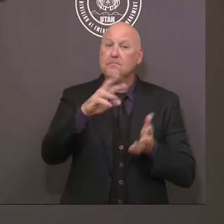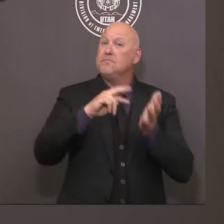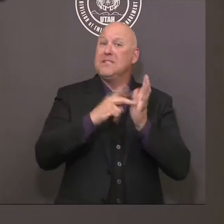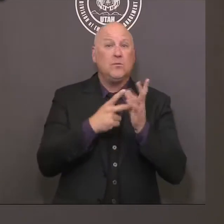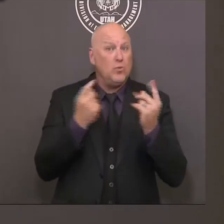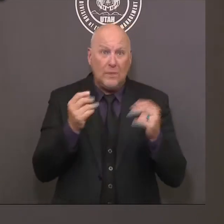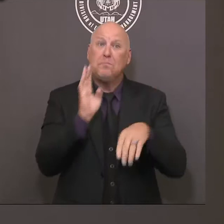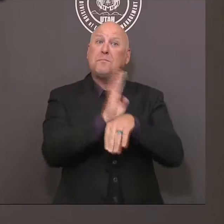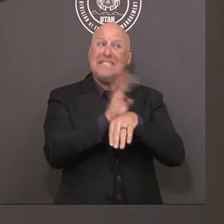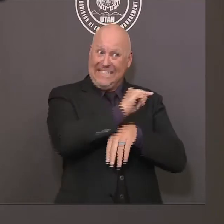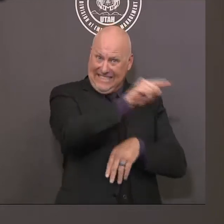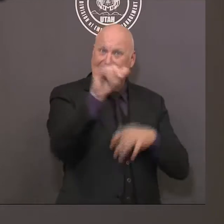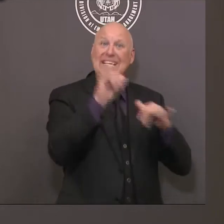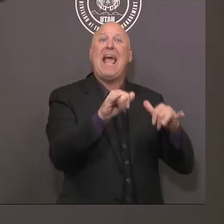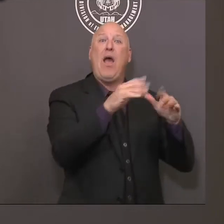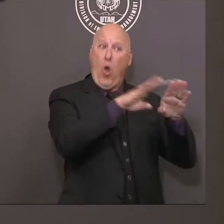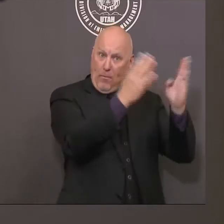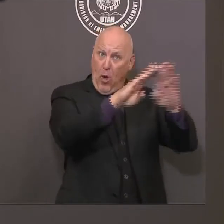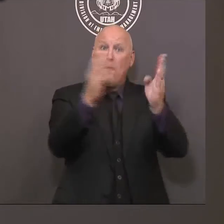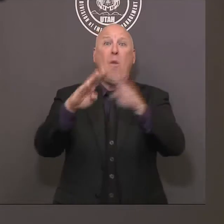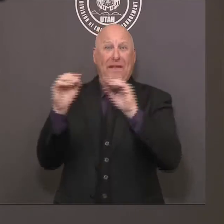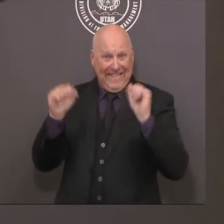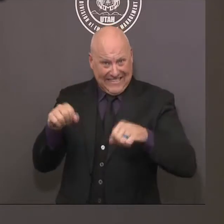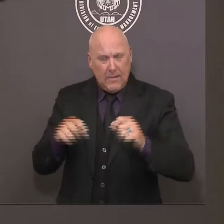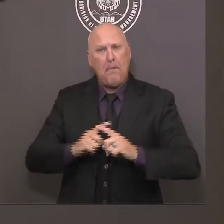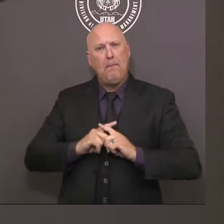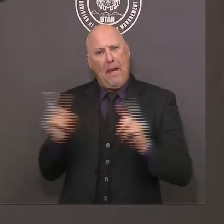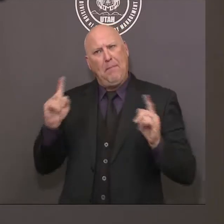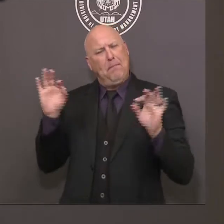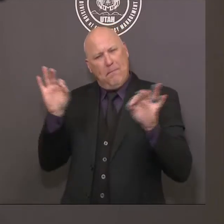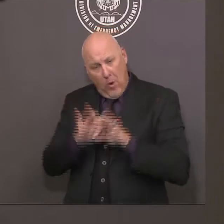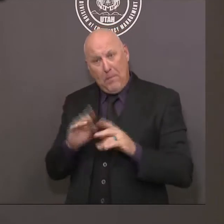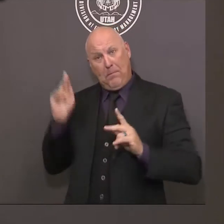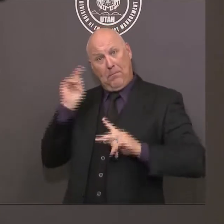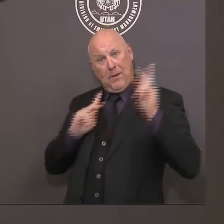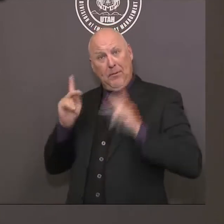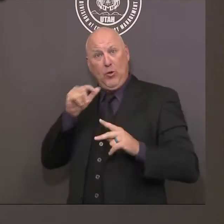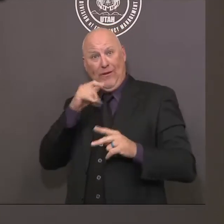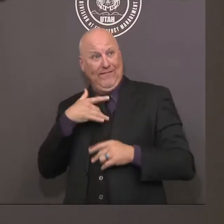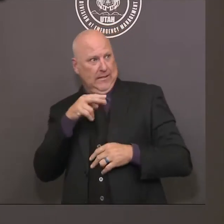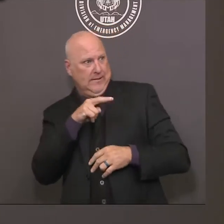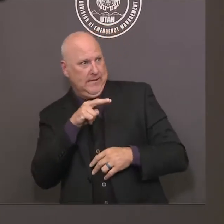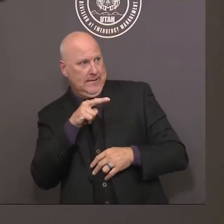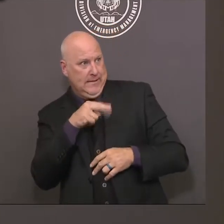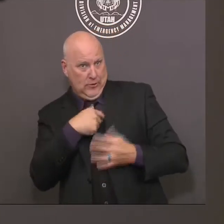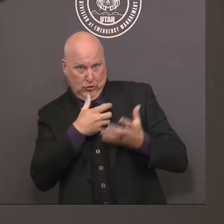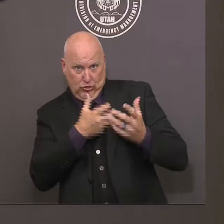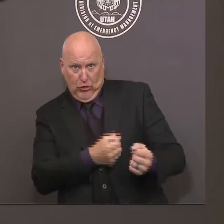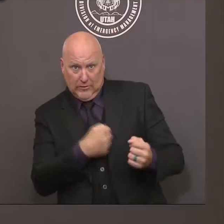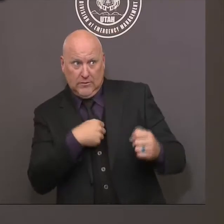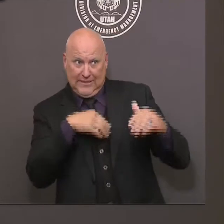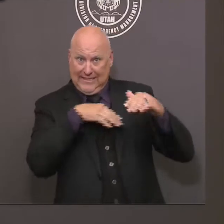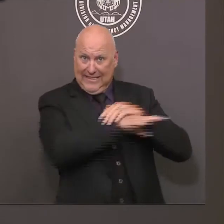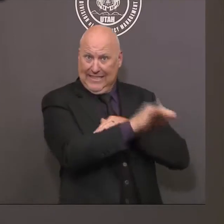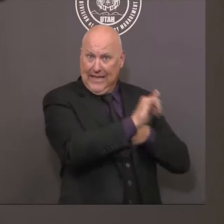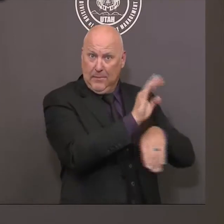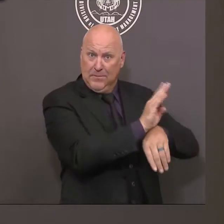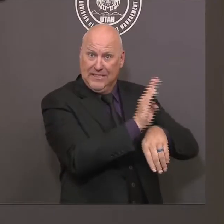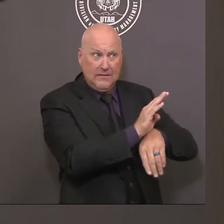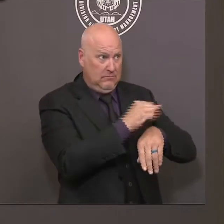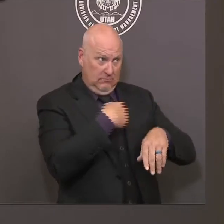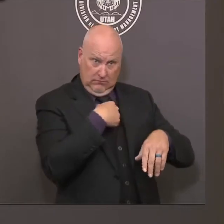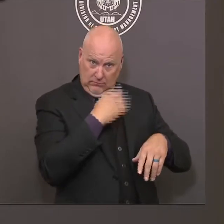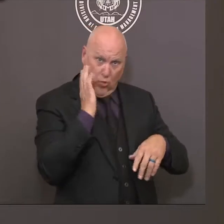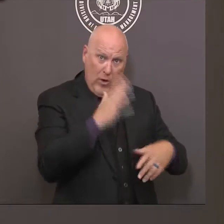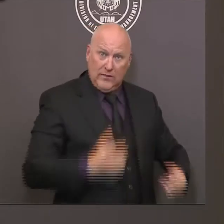pledge to engage in the best practices for health and safety. Those businesses that take the pledge will